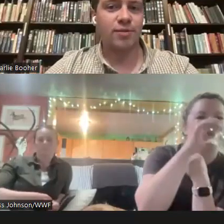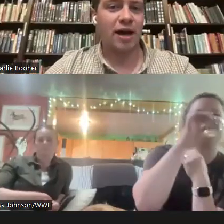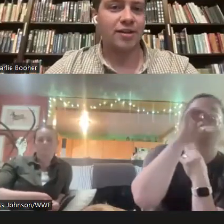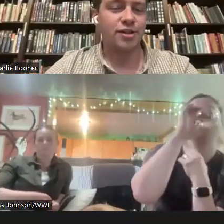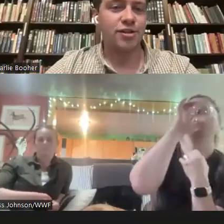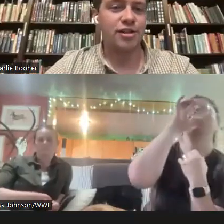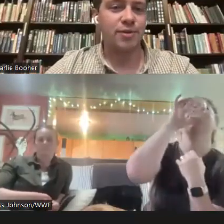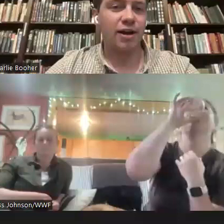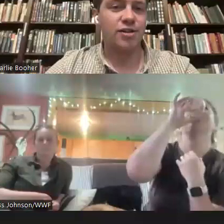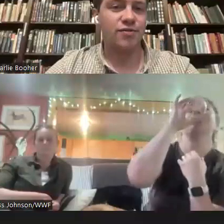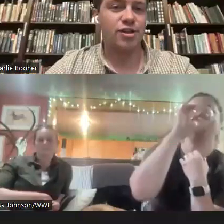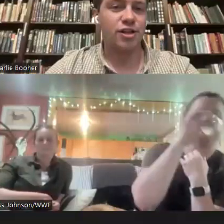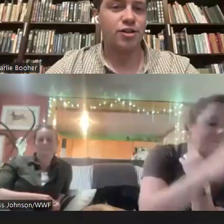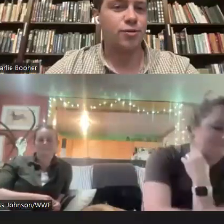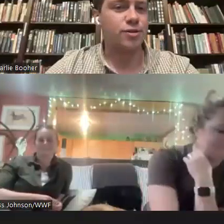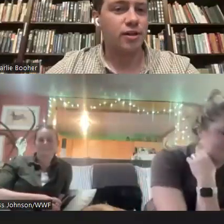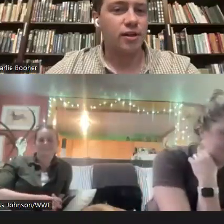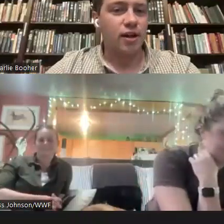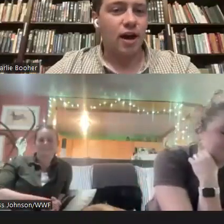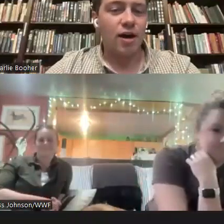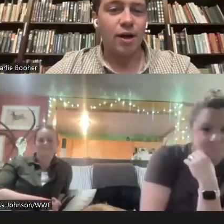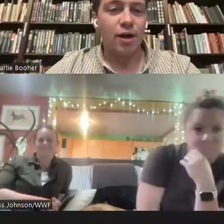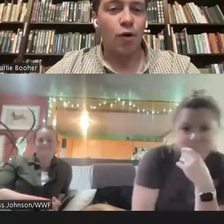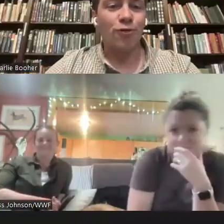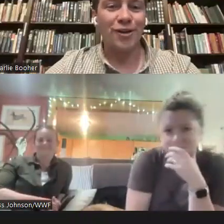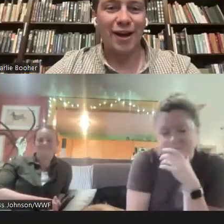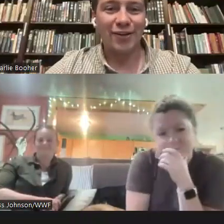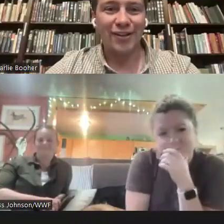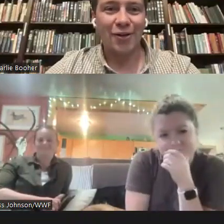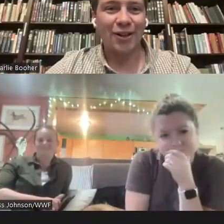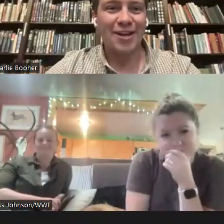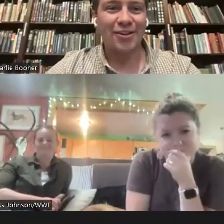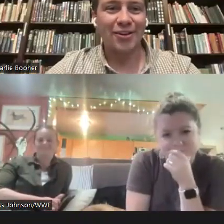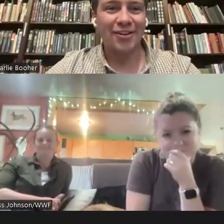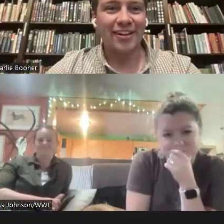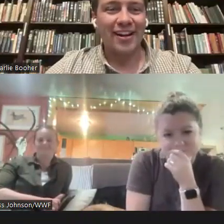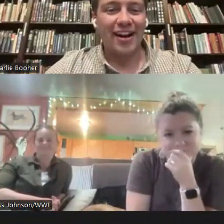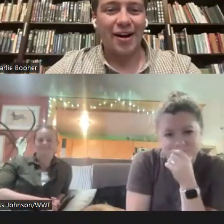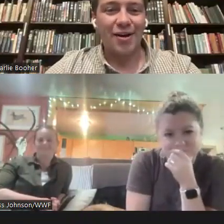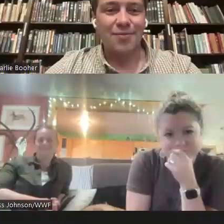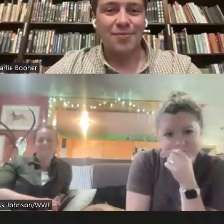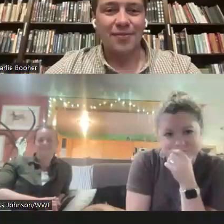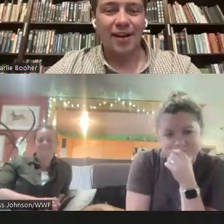to talk to politicians about conservation issues. And hopefully that'll lend a little